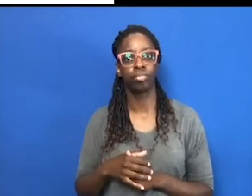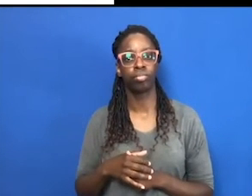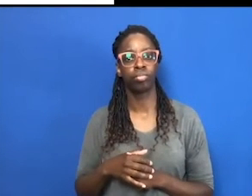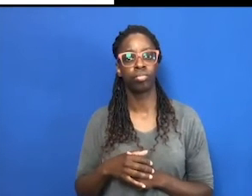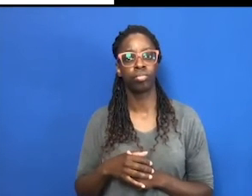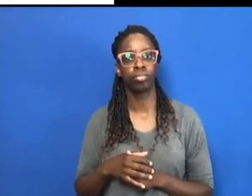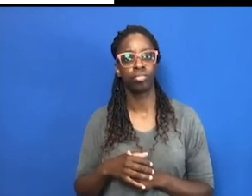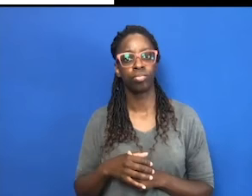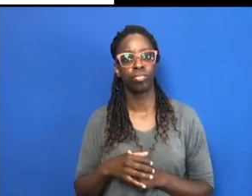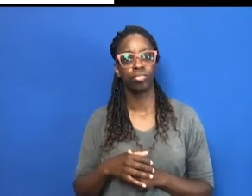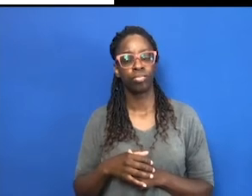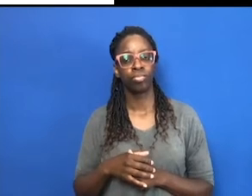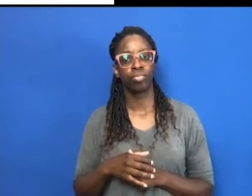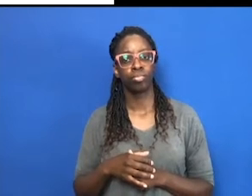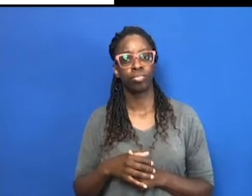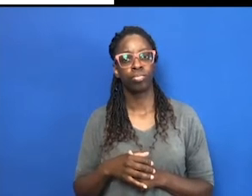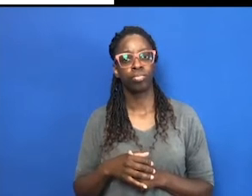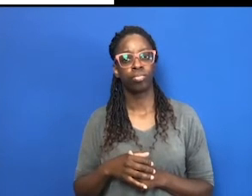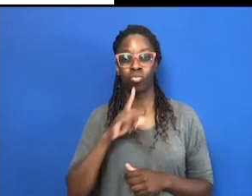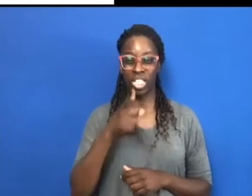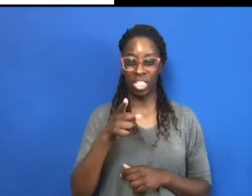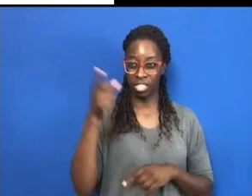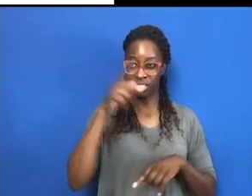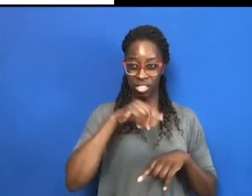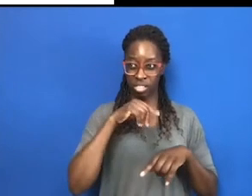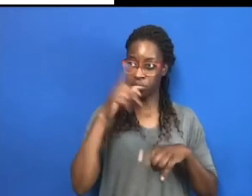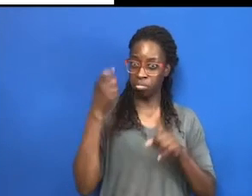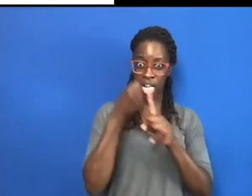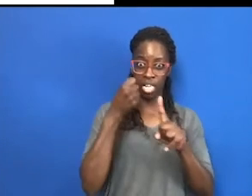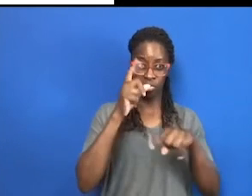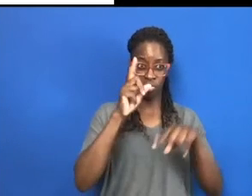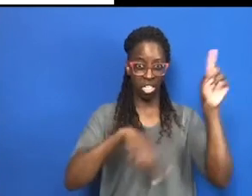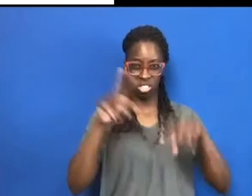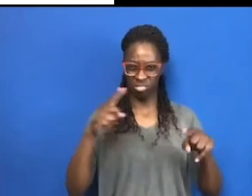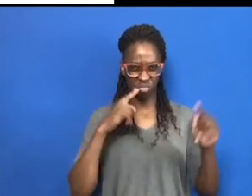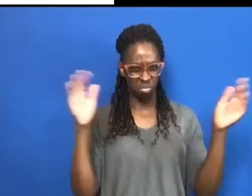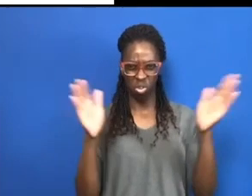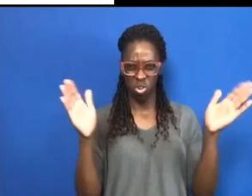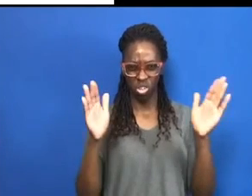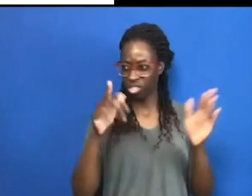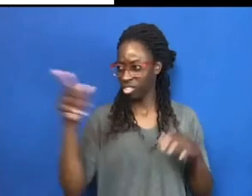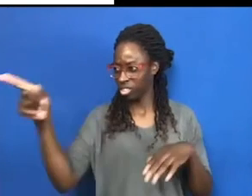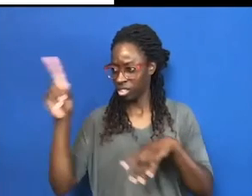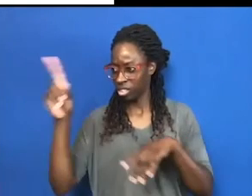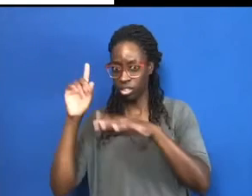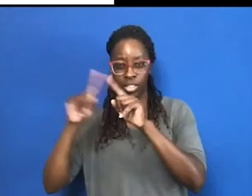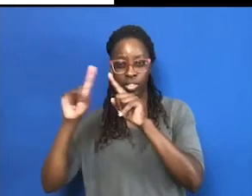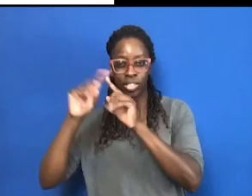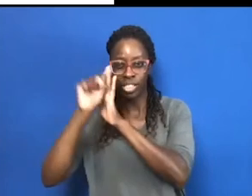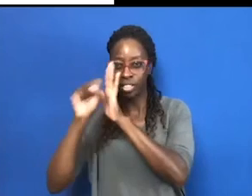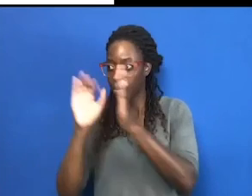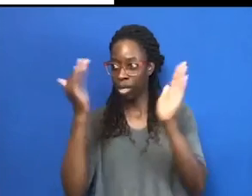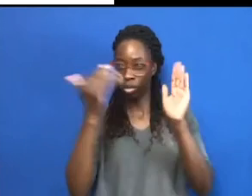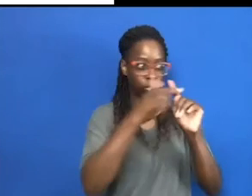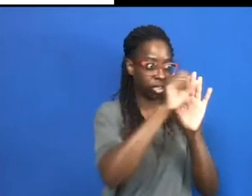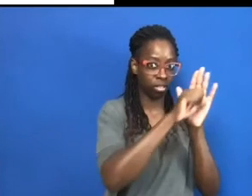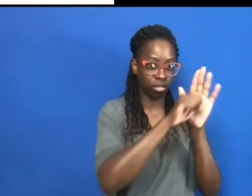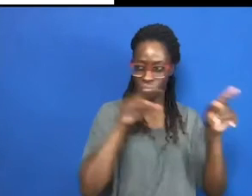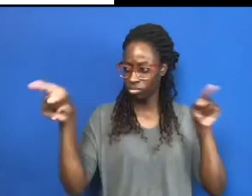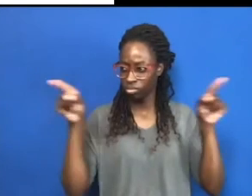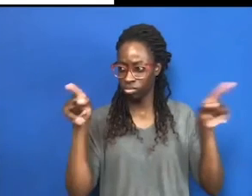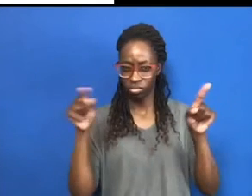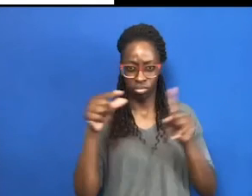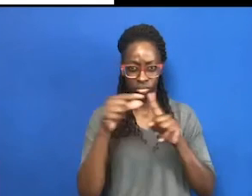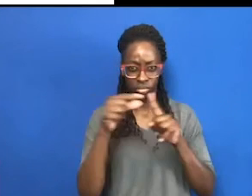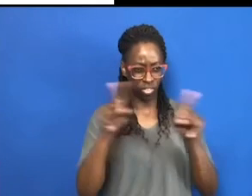meaningful way in relatively speaking. So overall, while the majority of states did include a named science